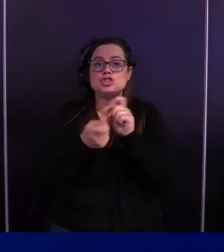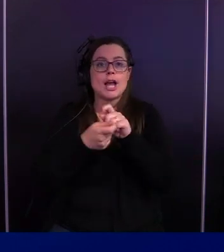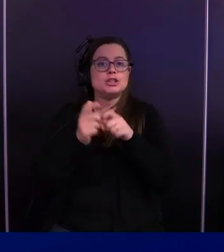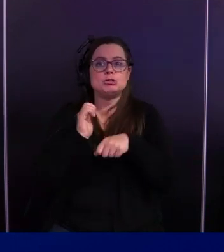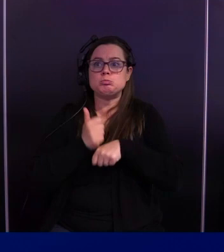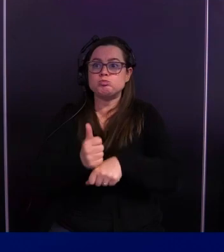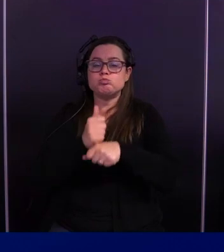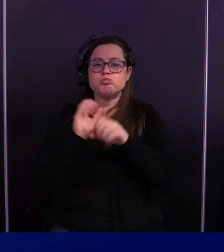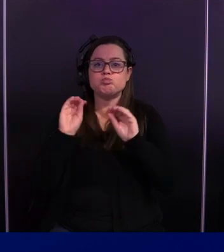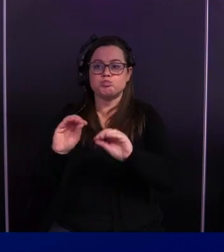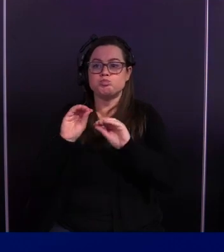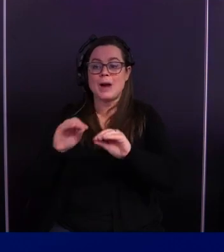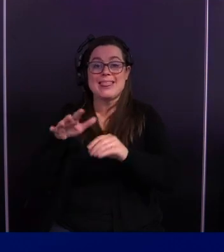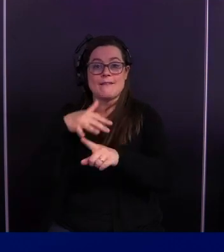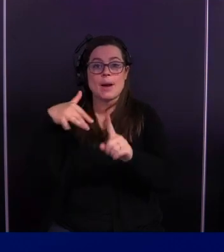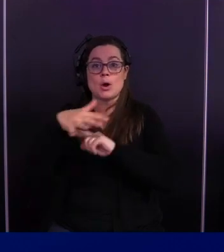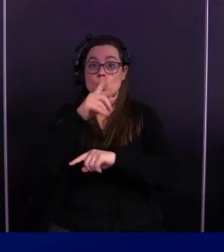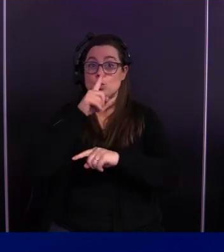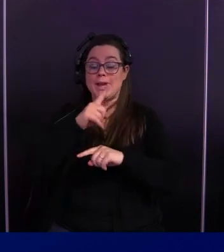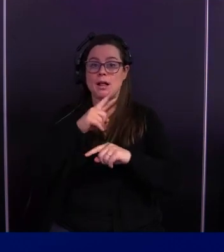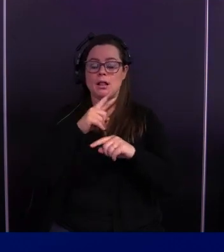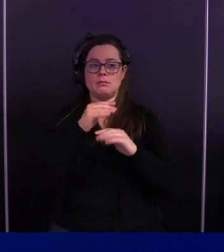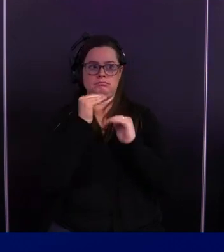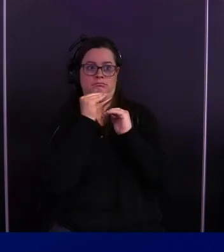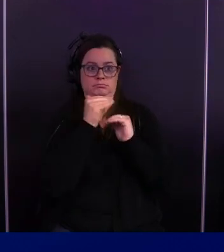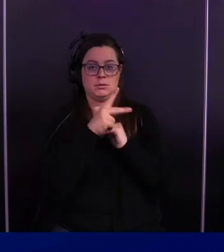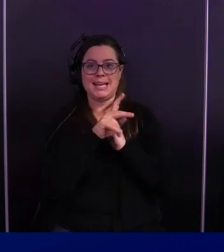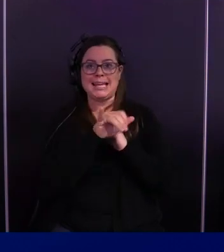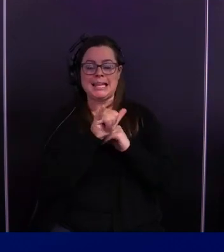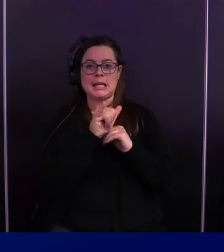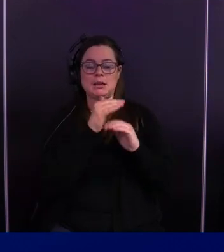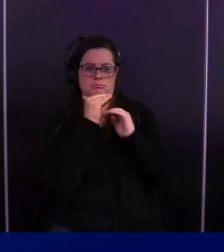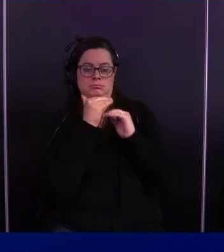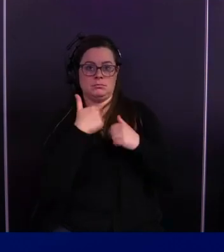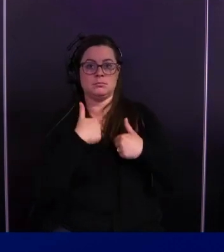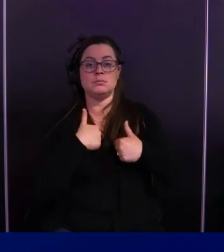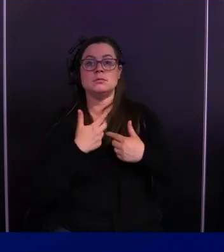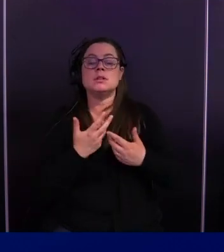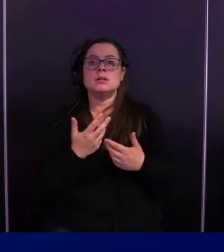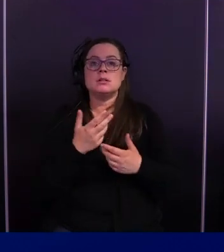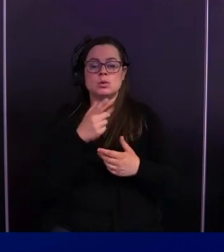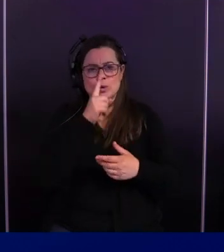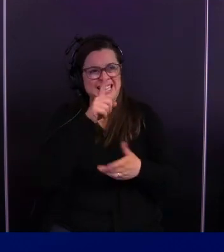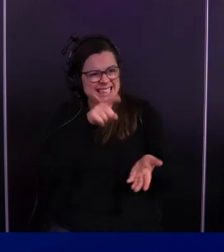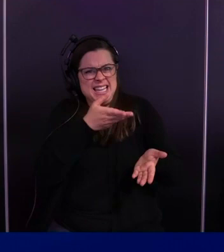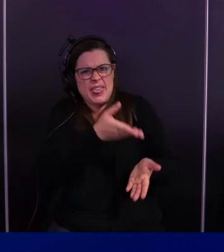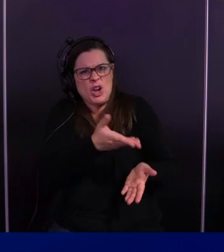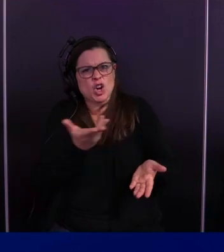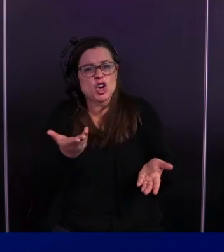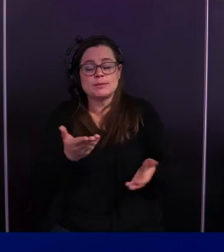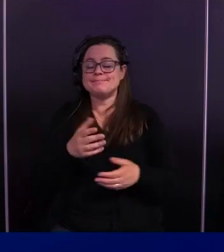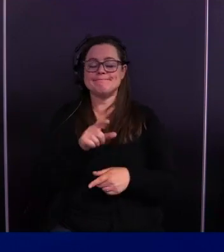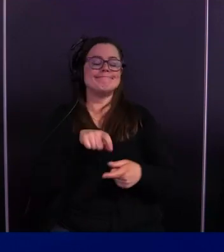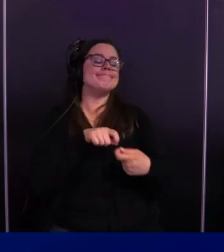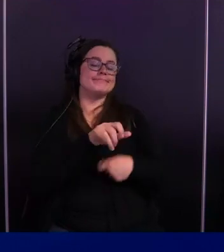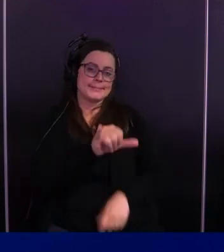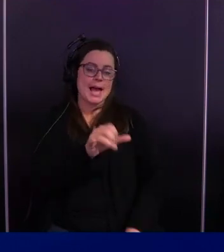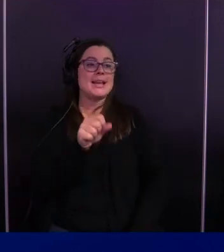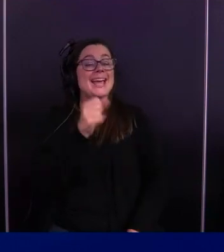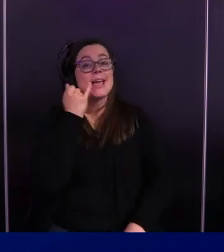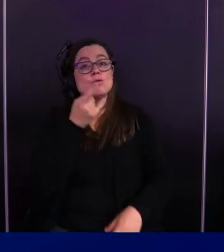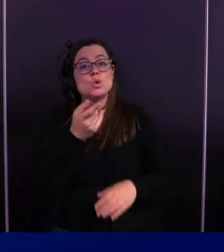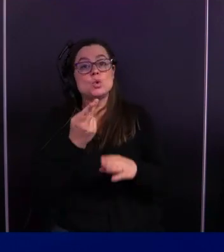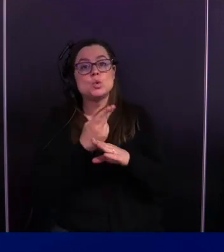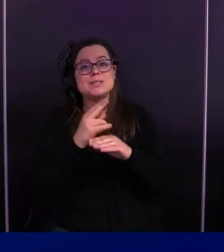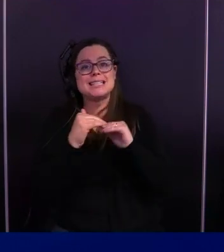to make in the environment, you're really prohibited by that key in what it needs to be there, right? Absolutely. Yeah. So if you are using a